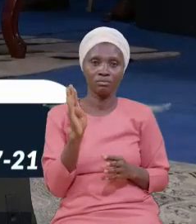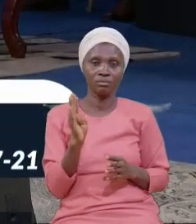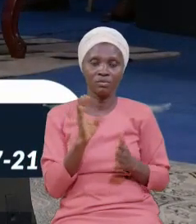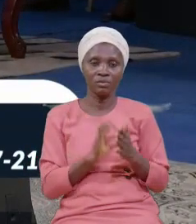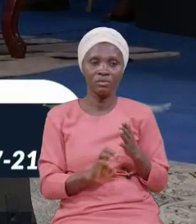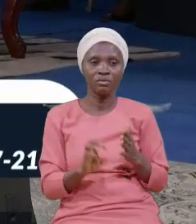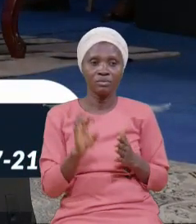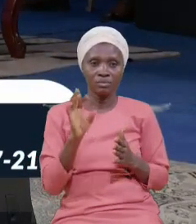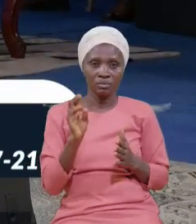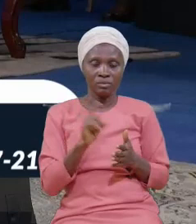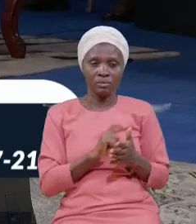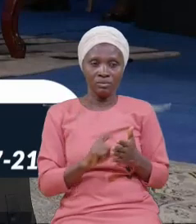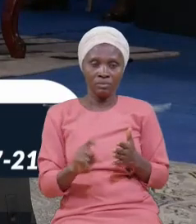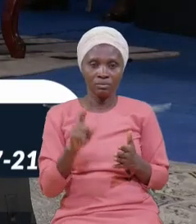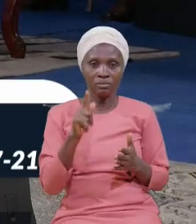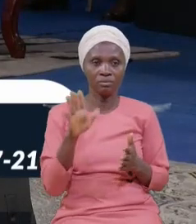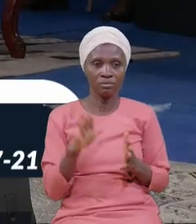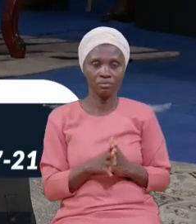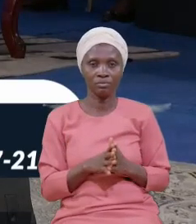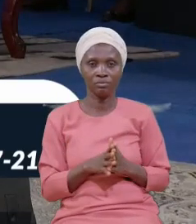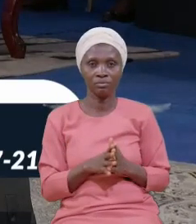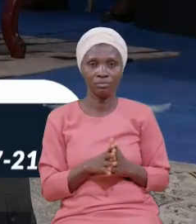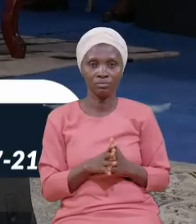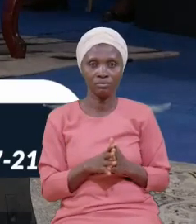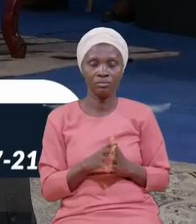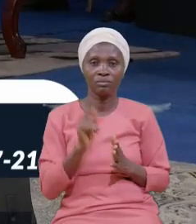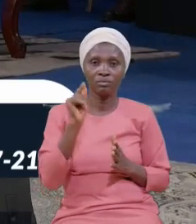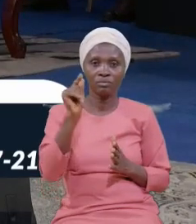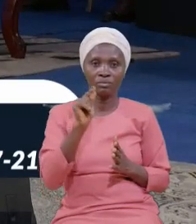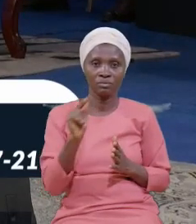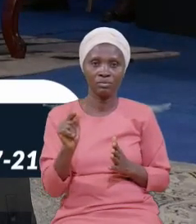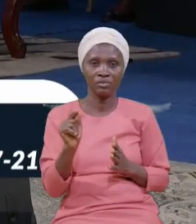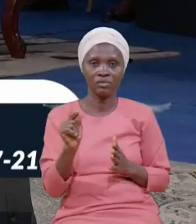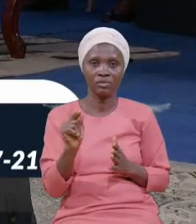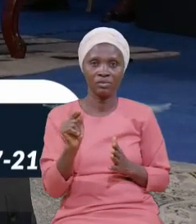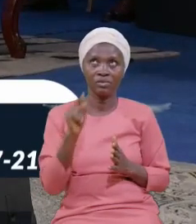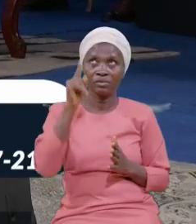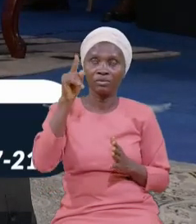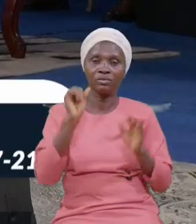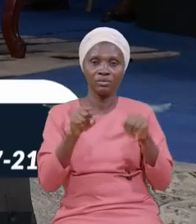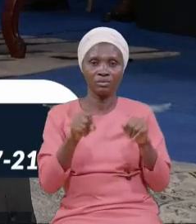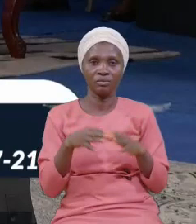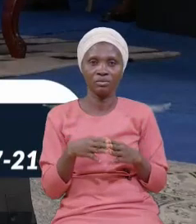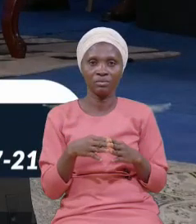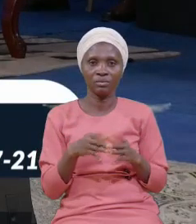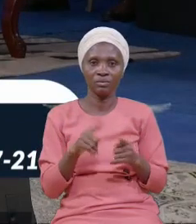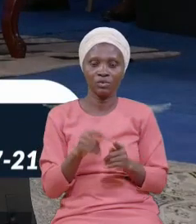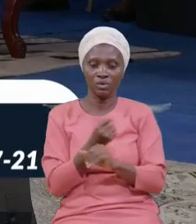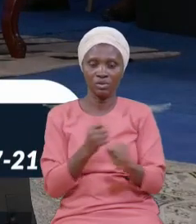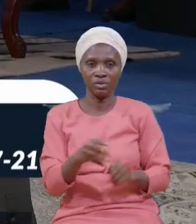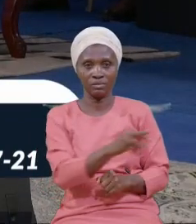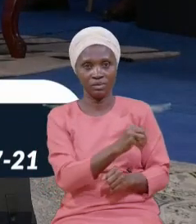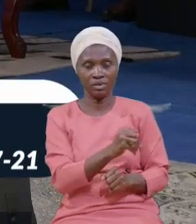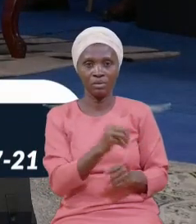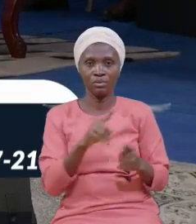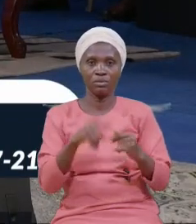25, wherefore he is able also to save them to the uttermost that come